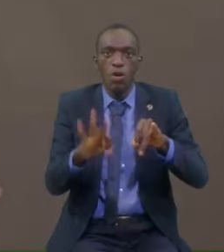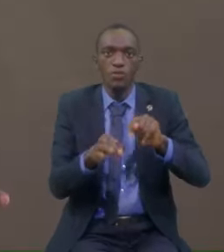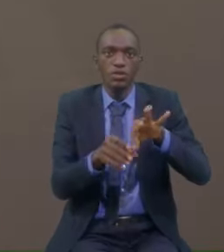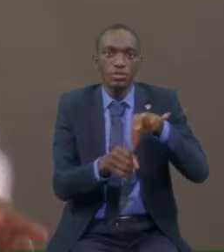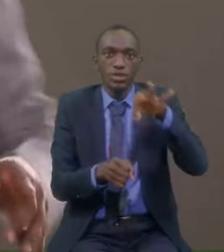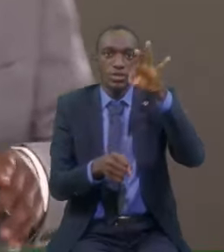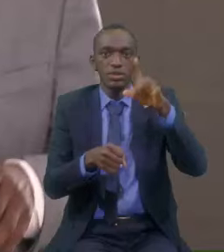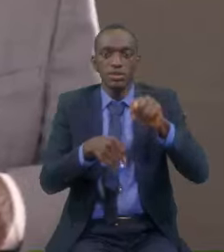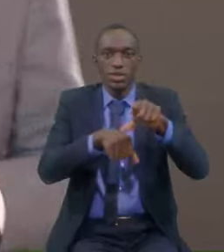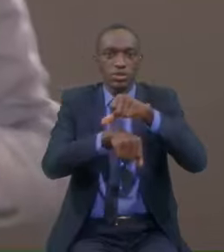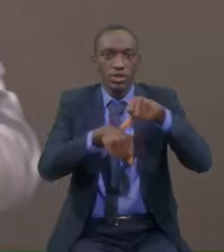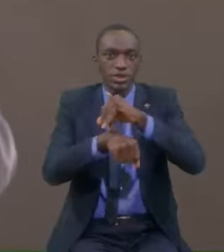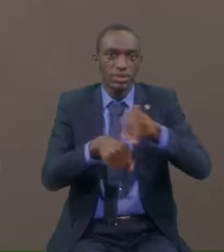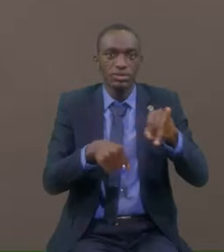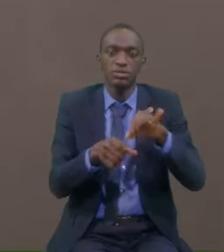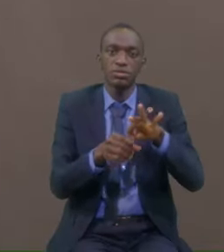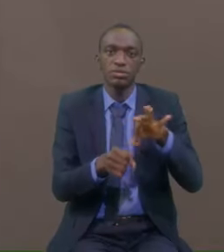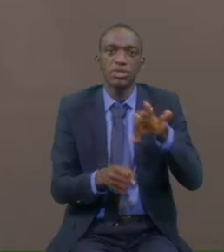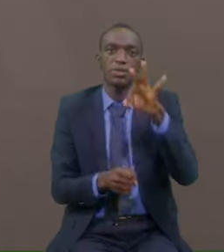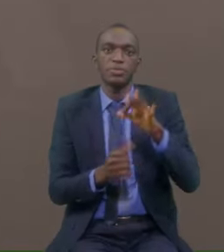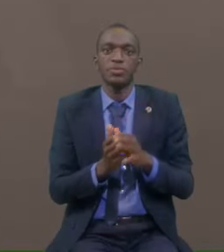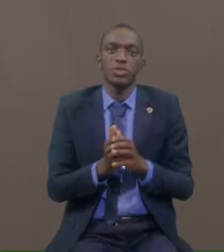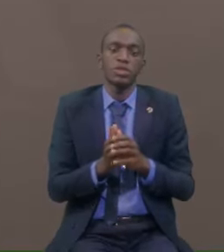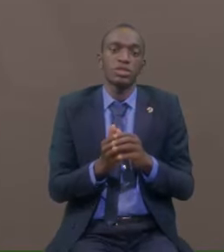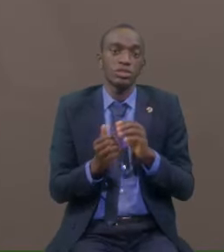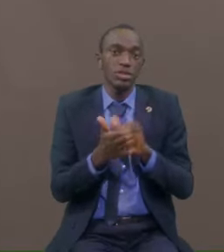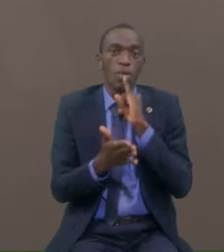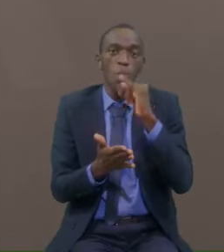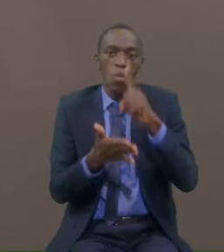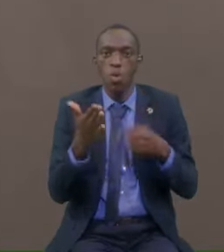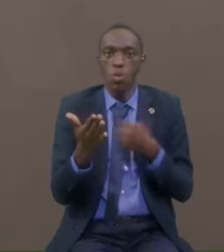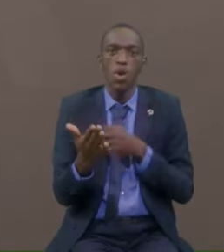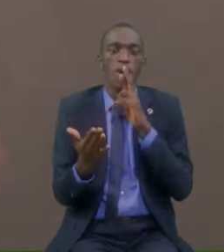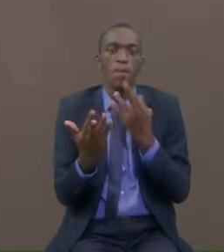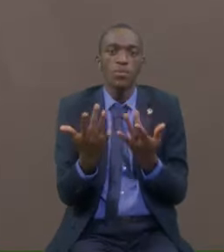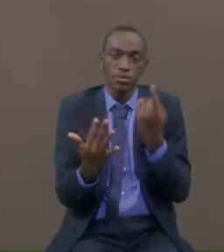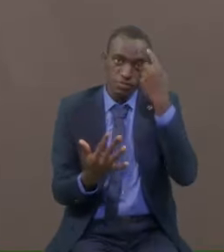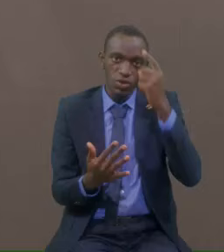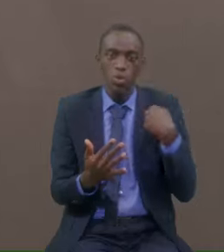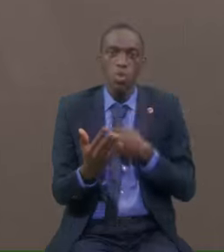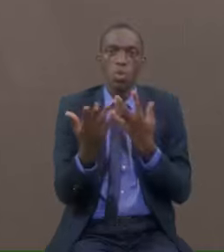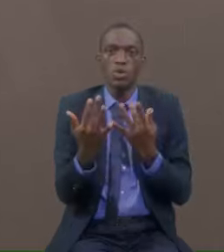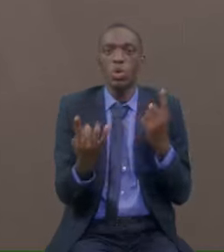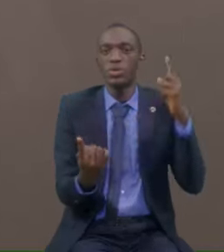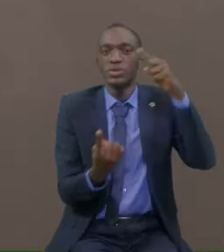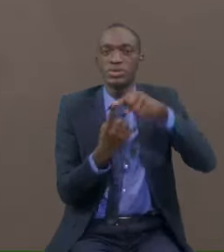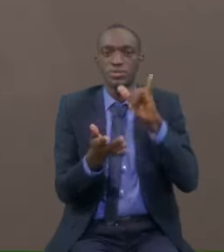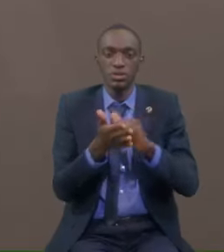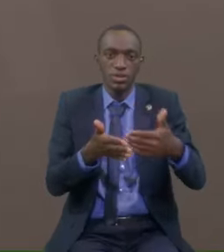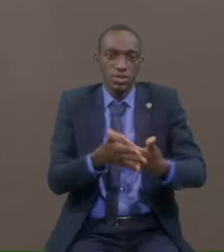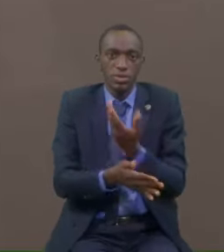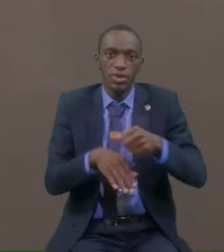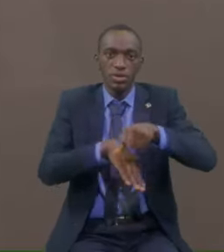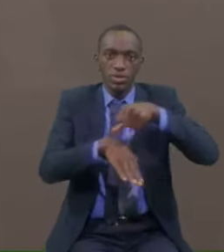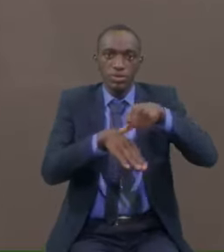for. And we wait until that new anointing comes. And when that new anointing comes in your life,